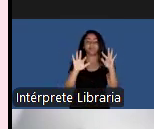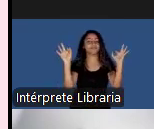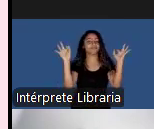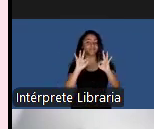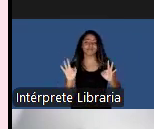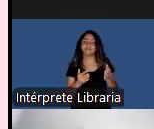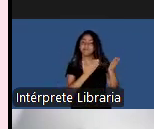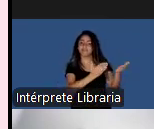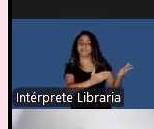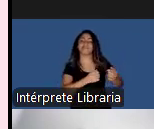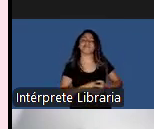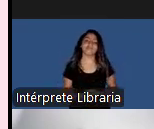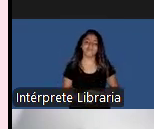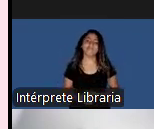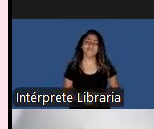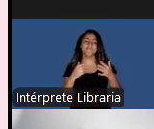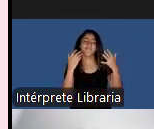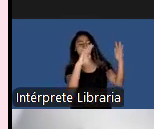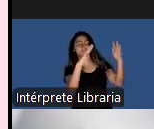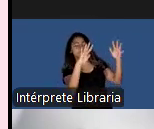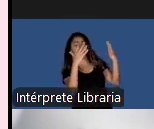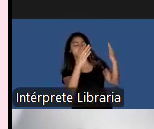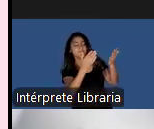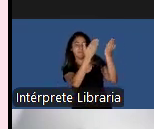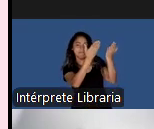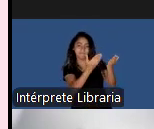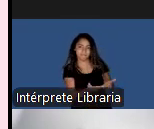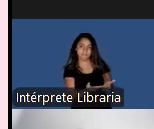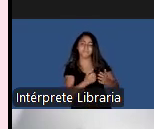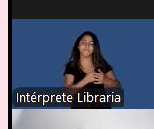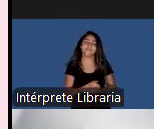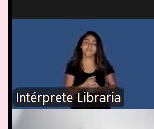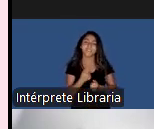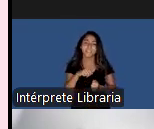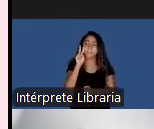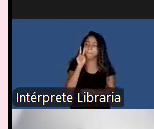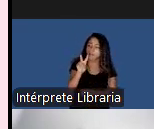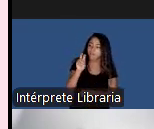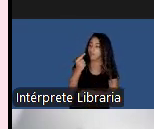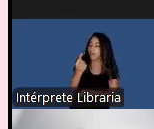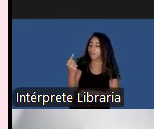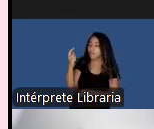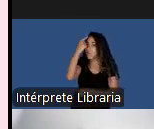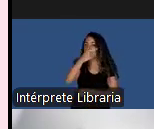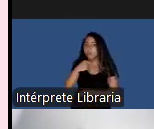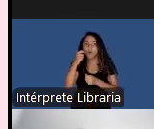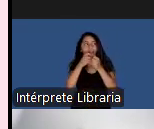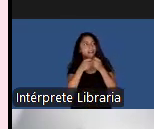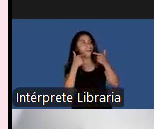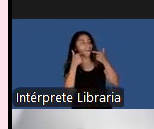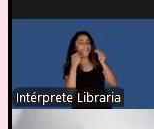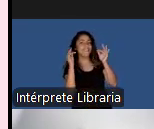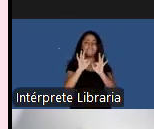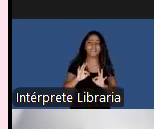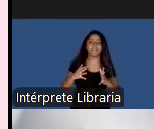happy when they heard that Gabriel is going to be the CEO. He was congratulated by everyone, and we saw in each one's